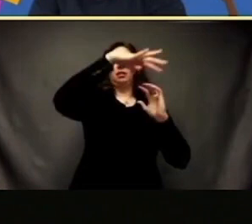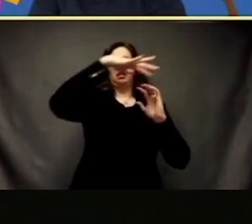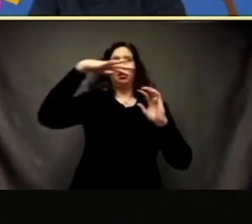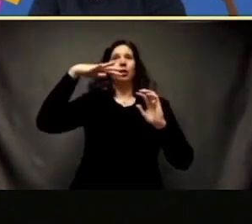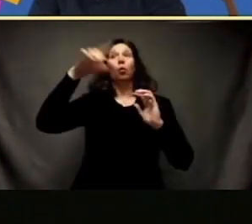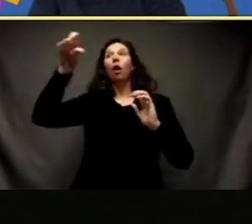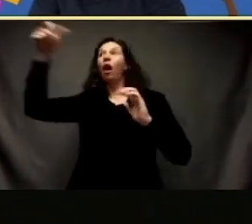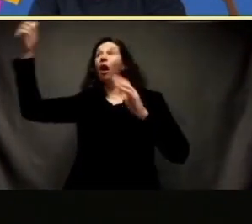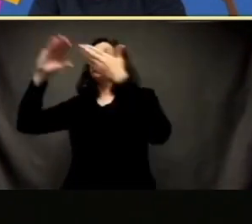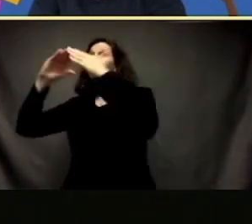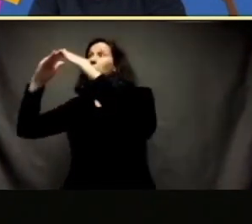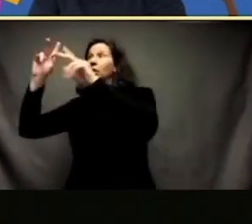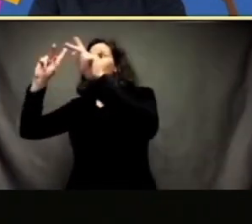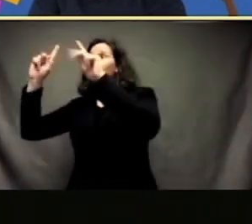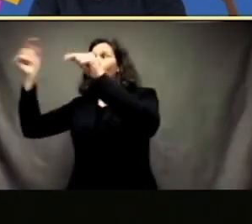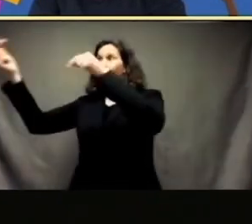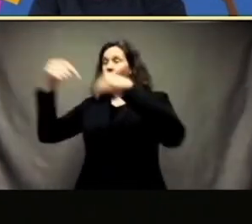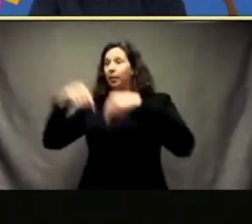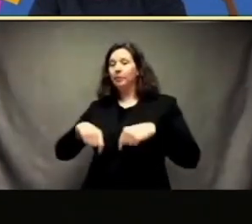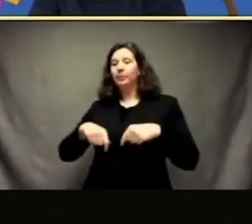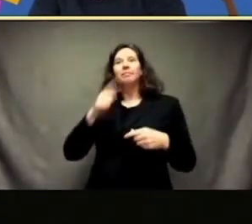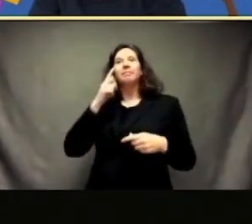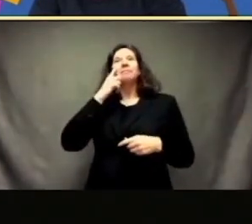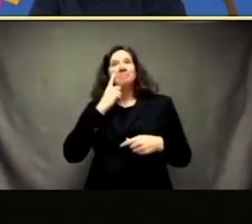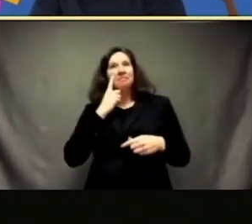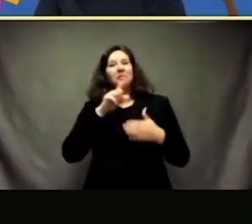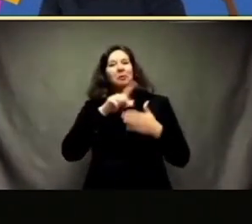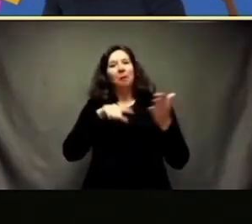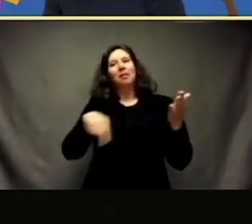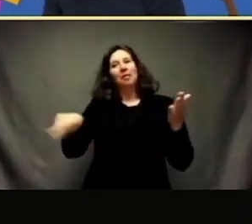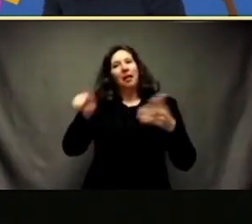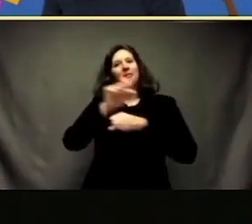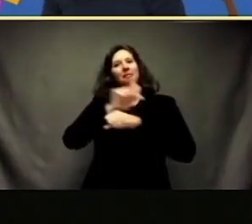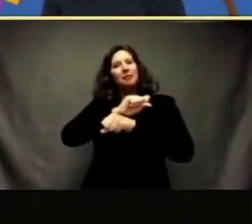other community members to check out what families have done together.